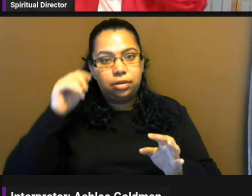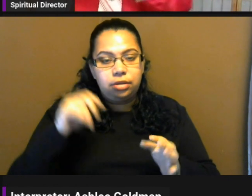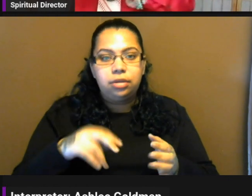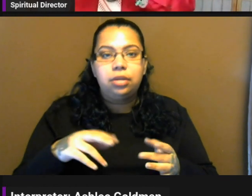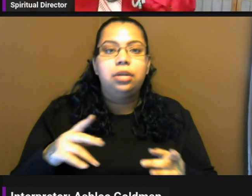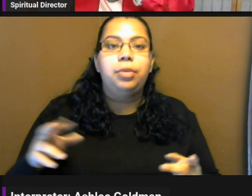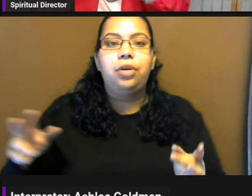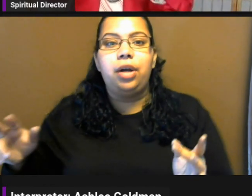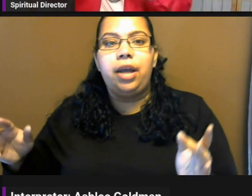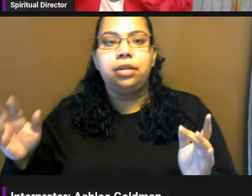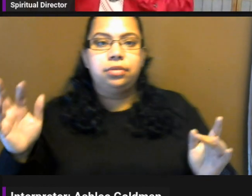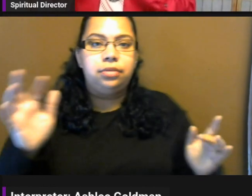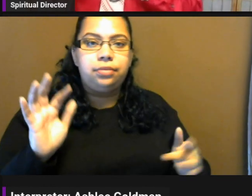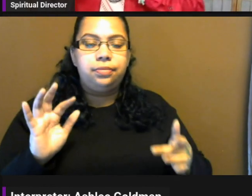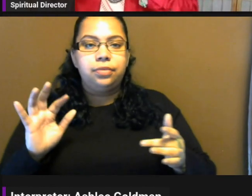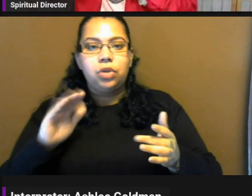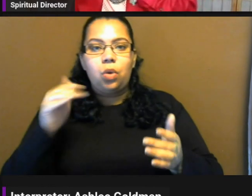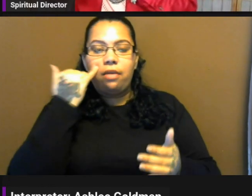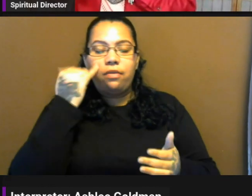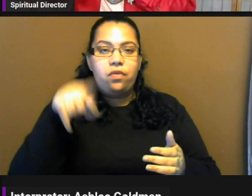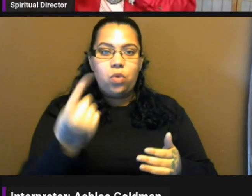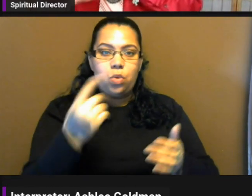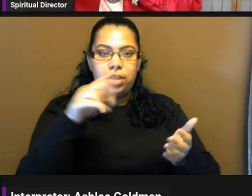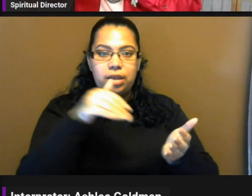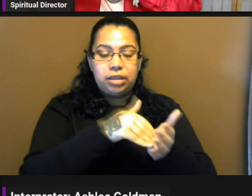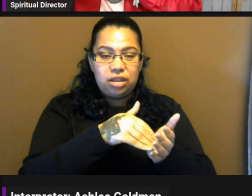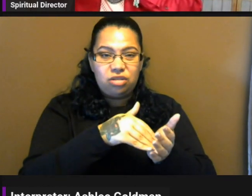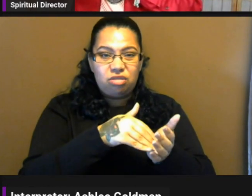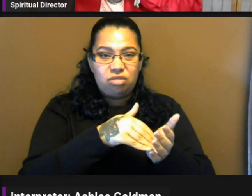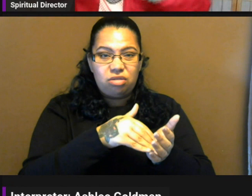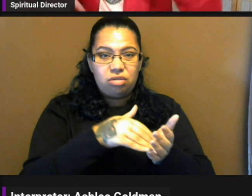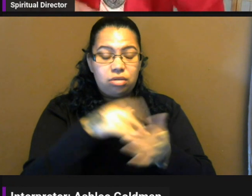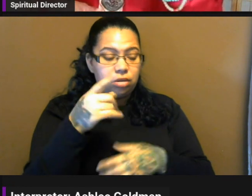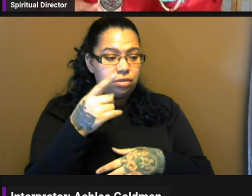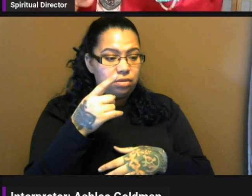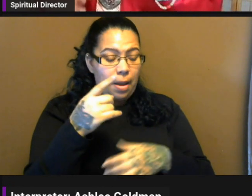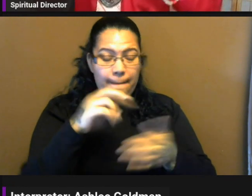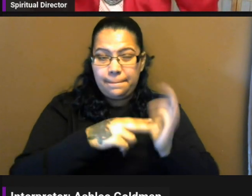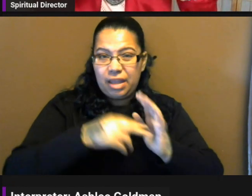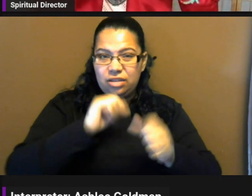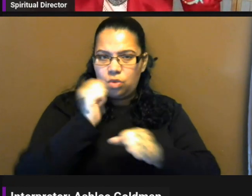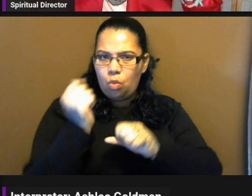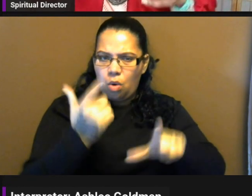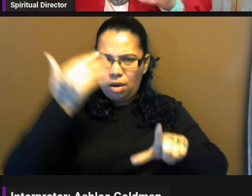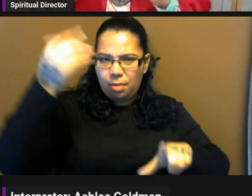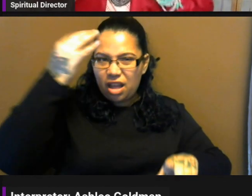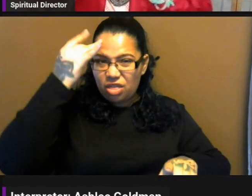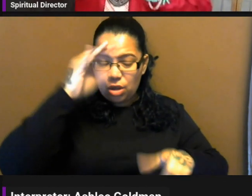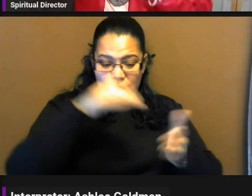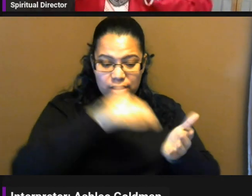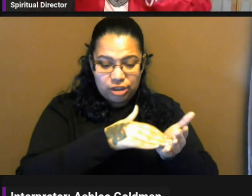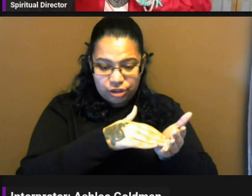Because if there's only the center, then aren't all of my thoughts centered? Or is it they're centered, but they're